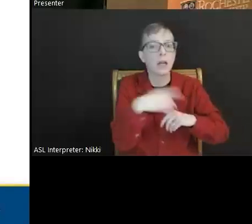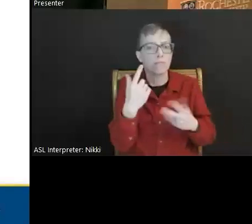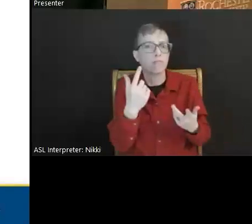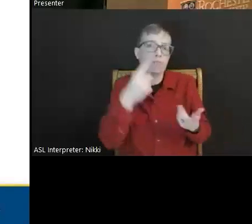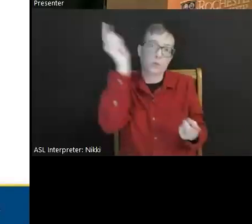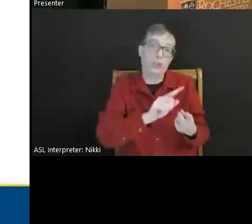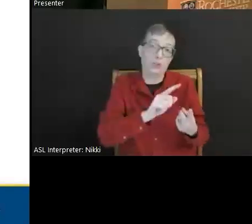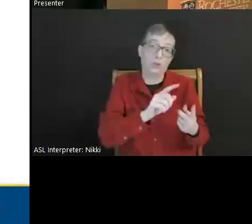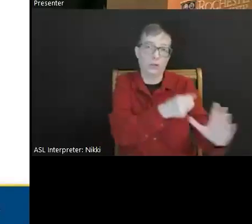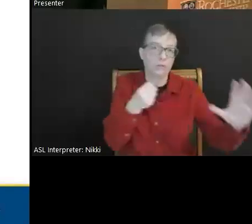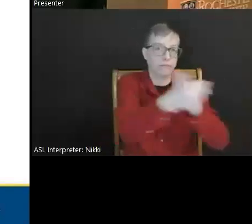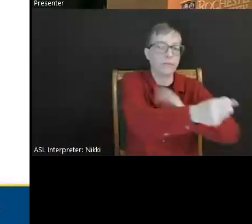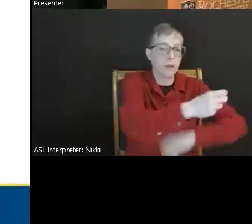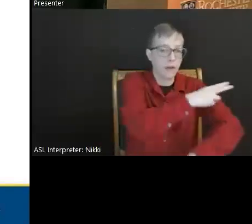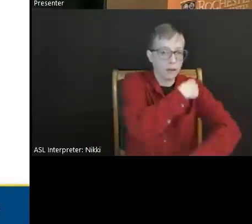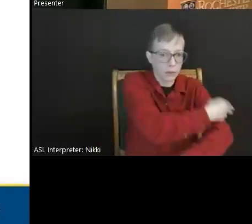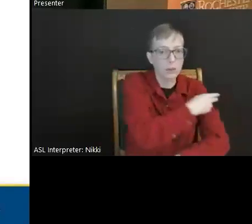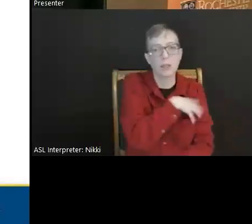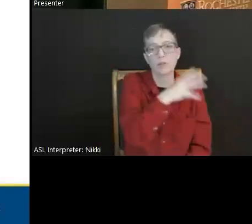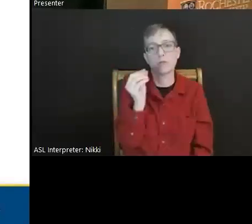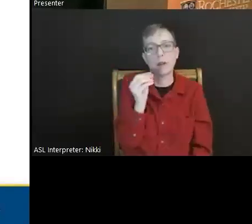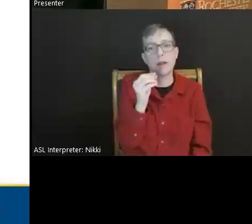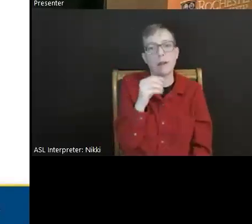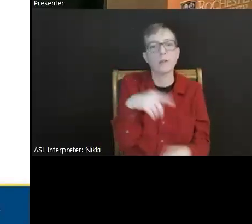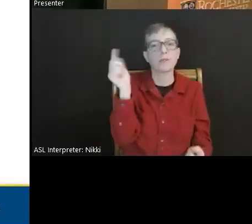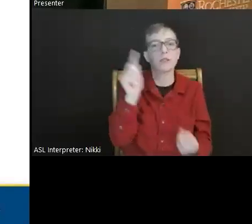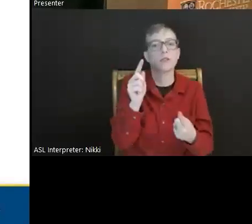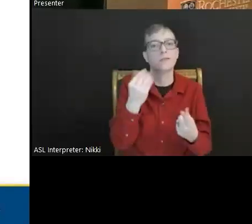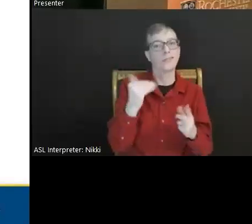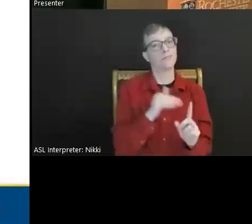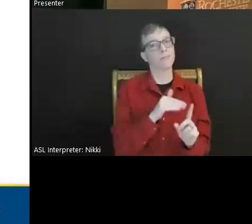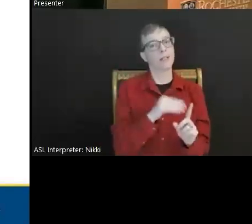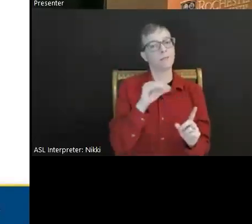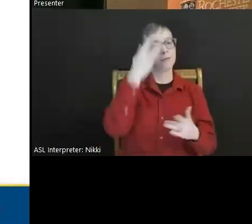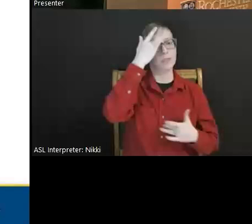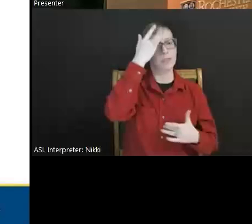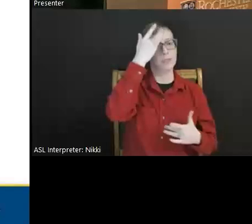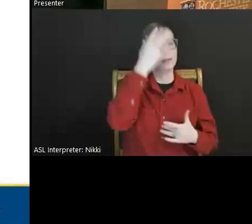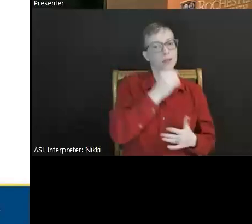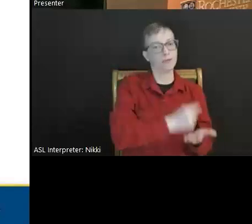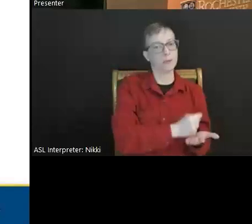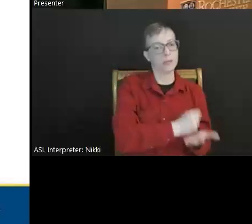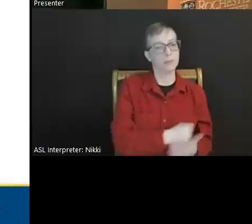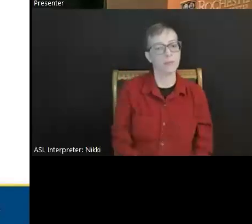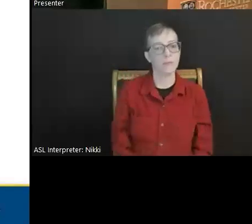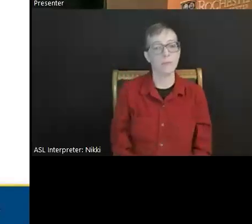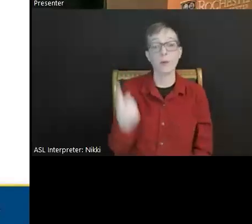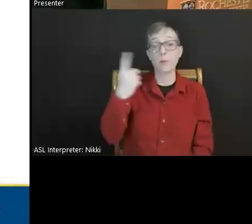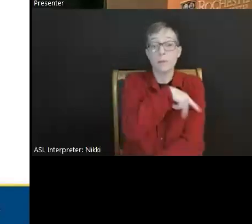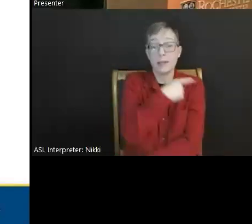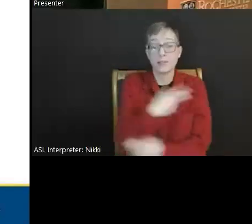many patients. We so far have had 1 patient successfully complete the transition from our team back down to